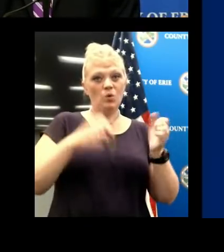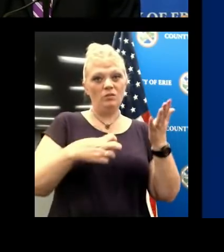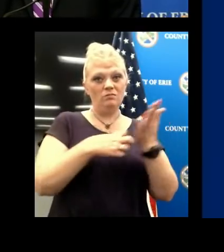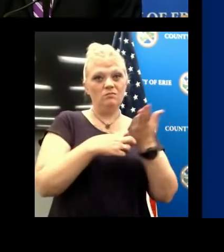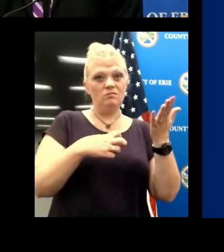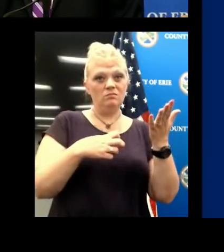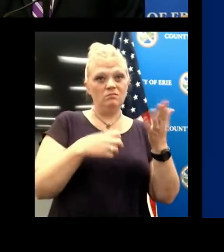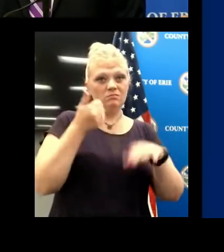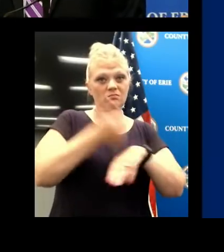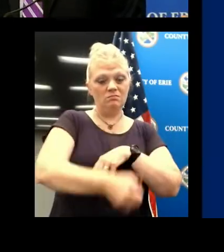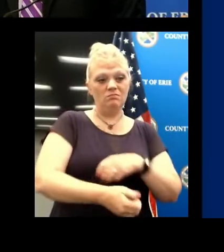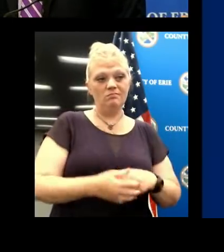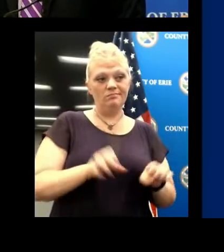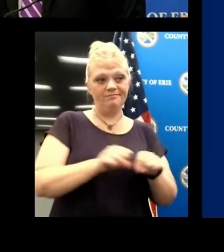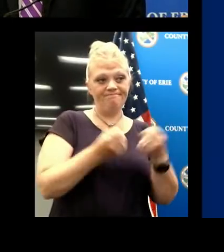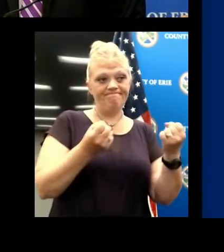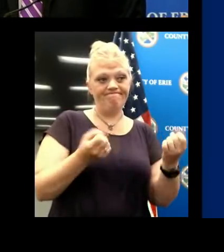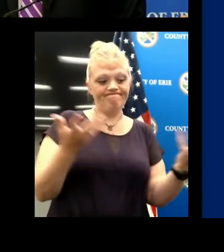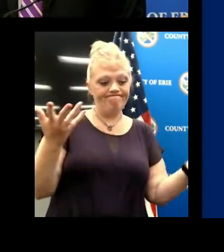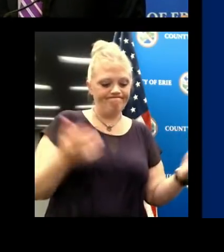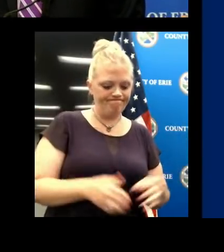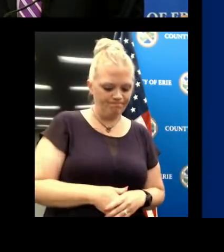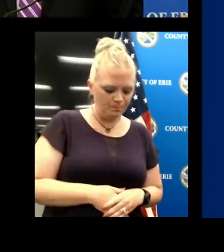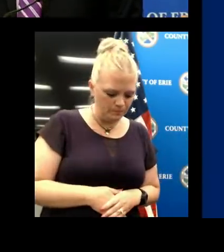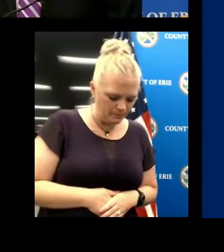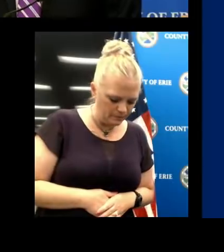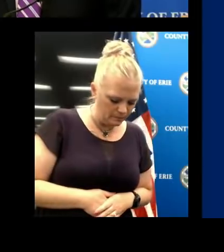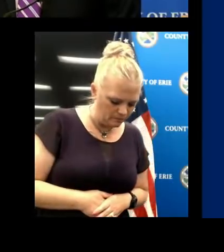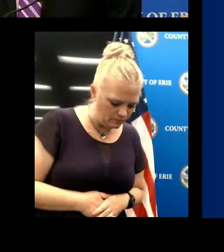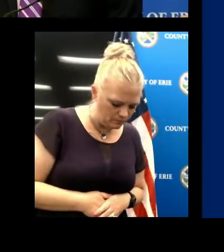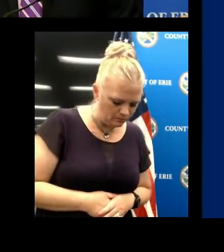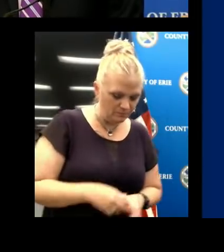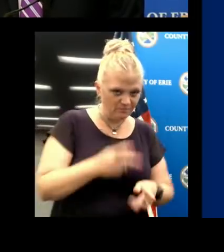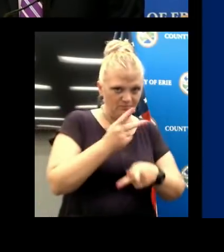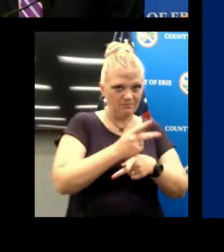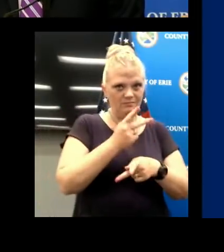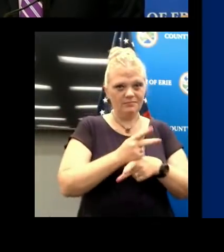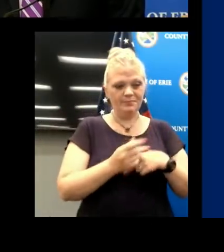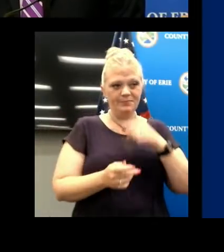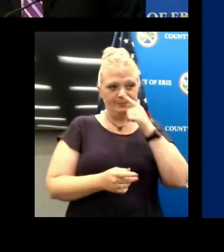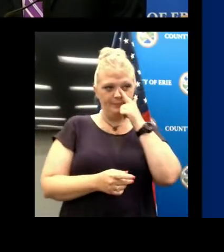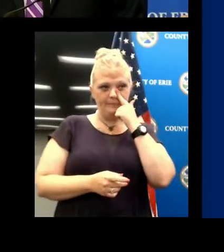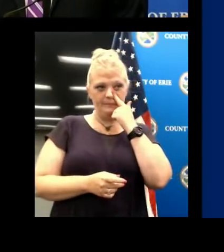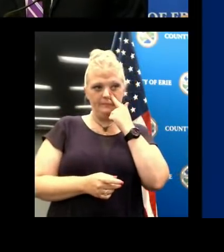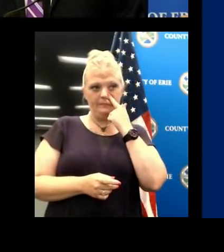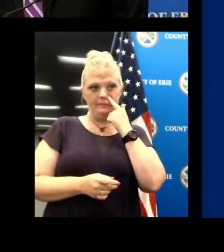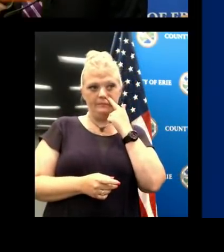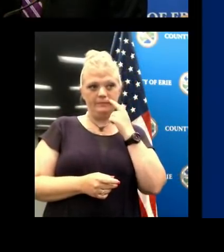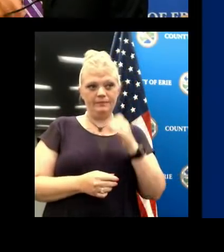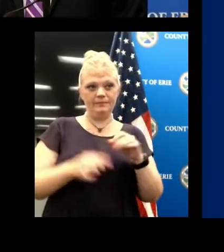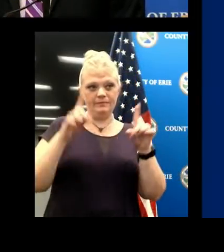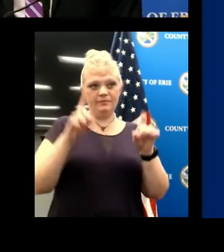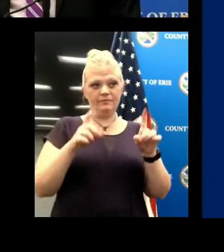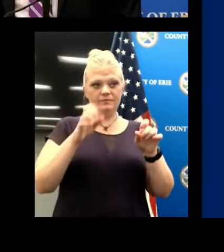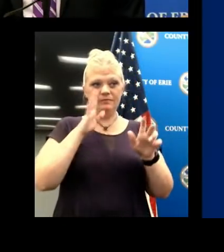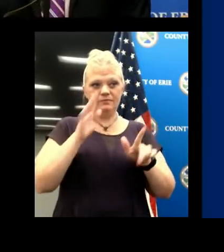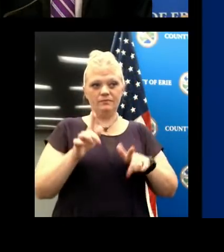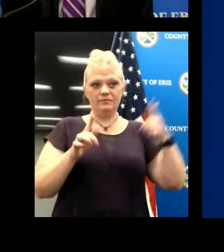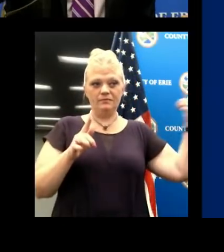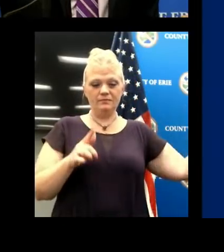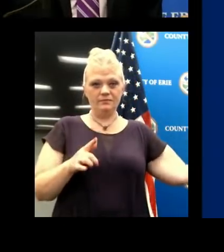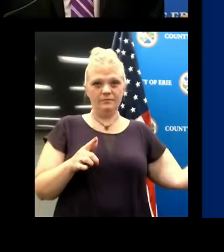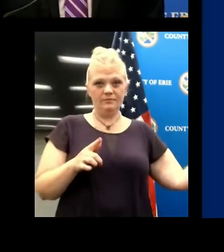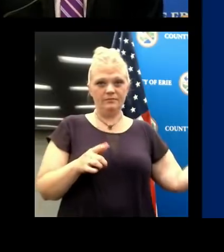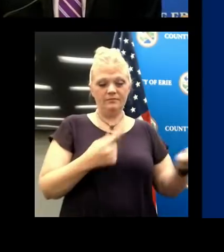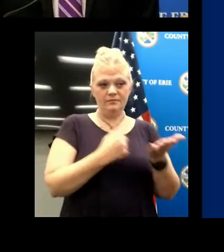with a violation. So, be careful. Testing, I'll turn it back over to the doctor to talk